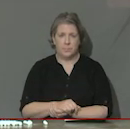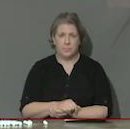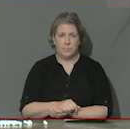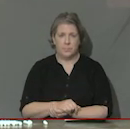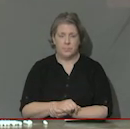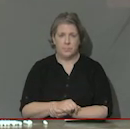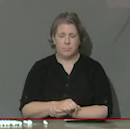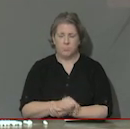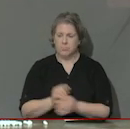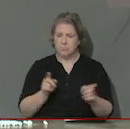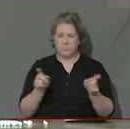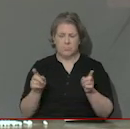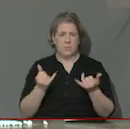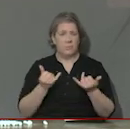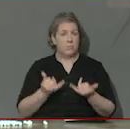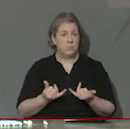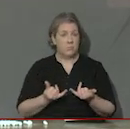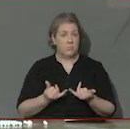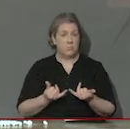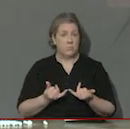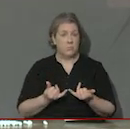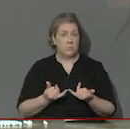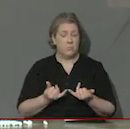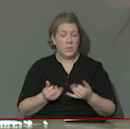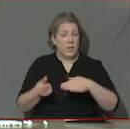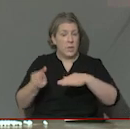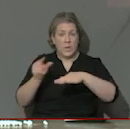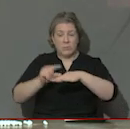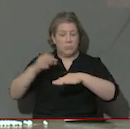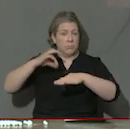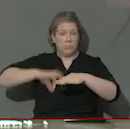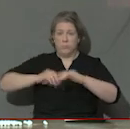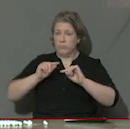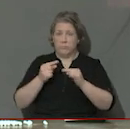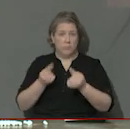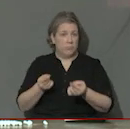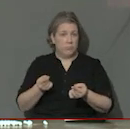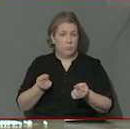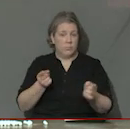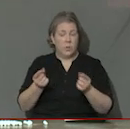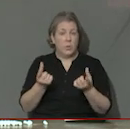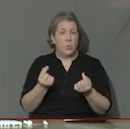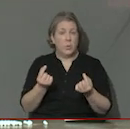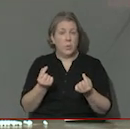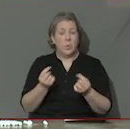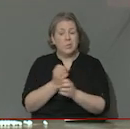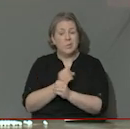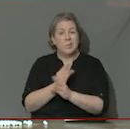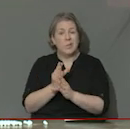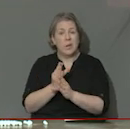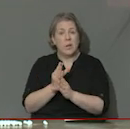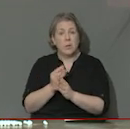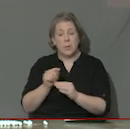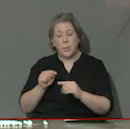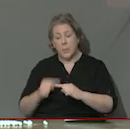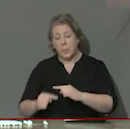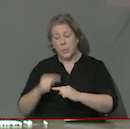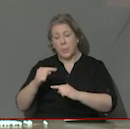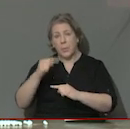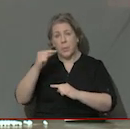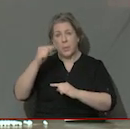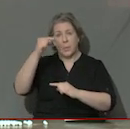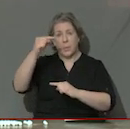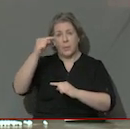So now we can't get our interest income, we can't get that one, so we have to work from the bottom upwards. So